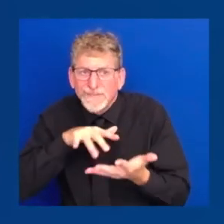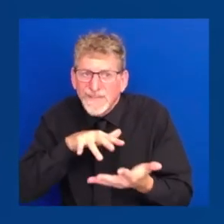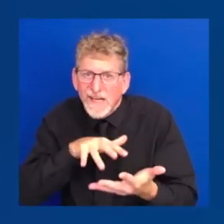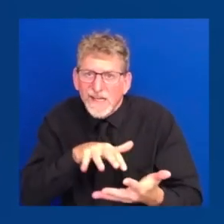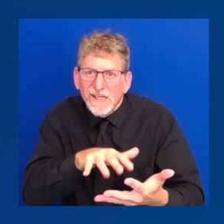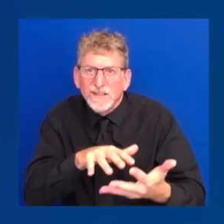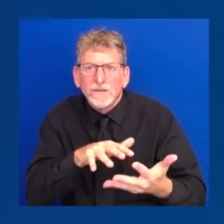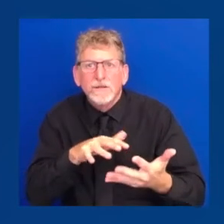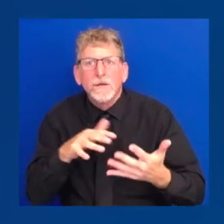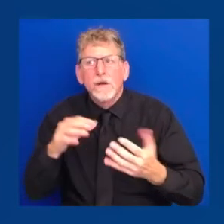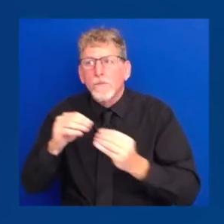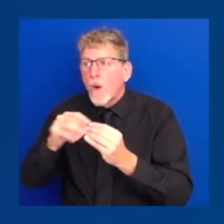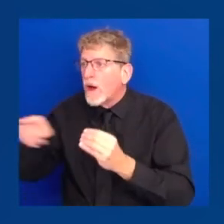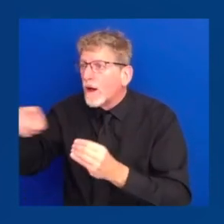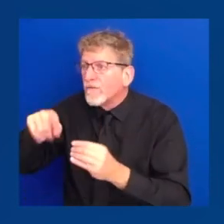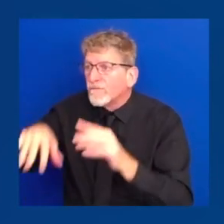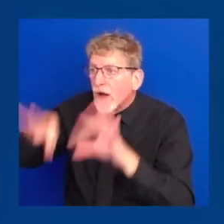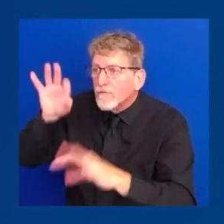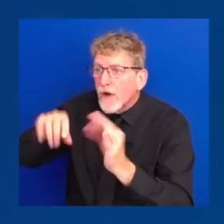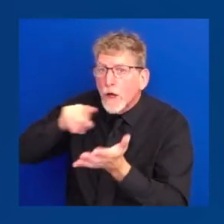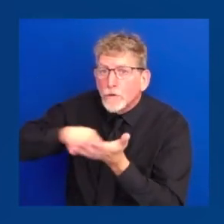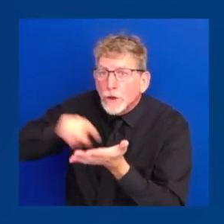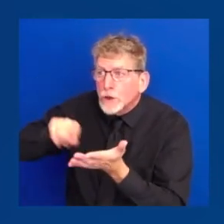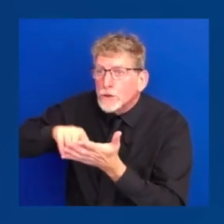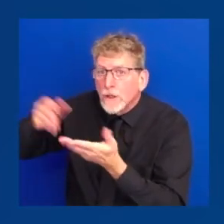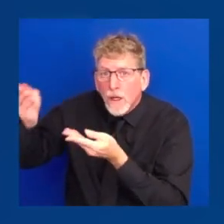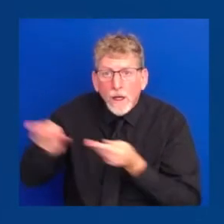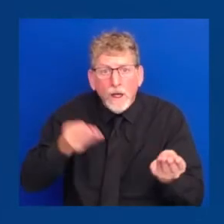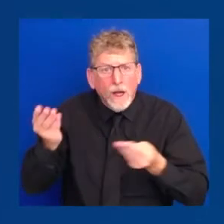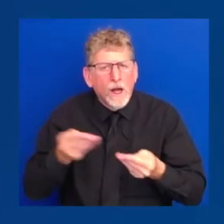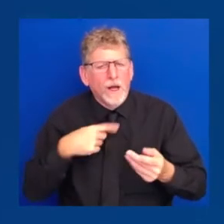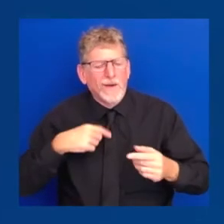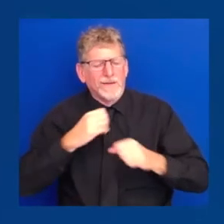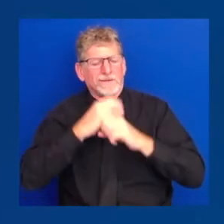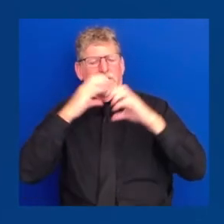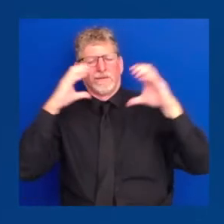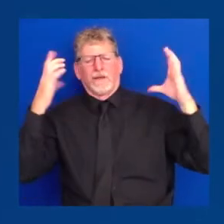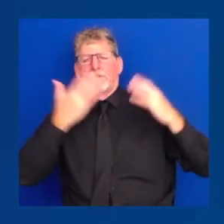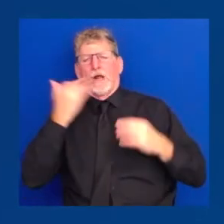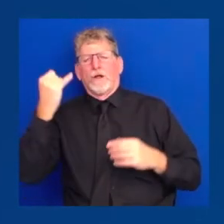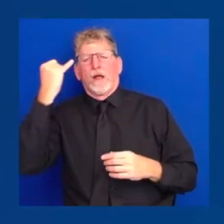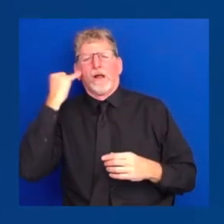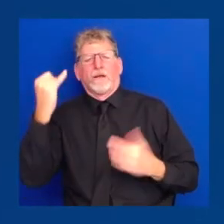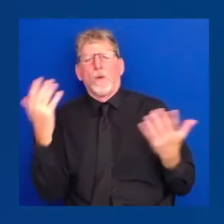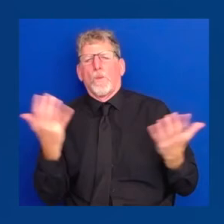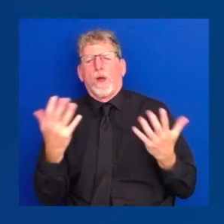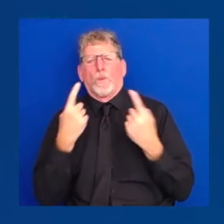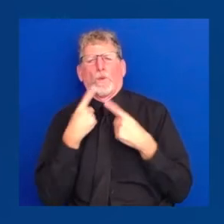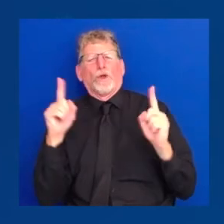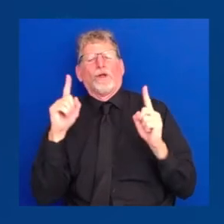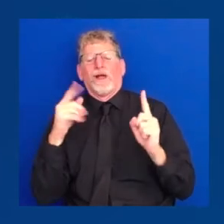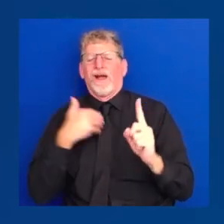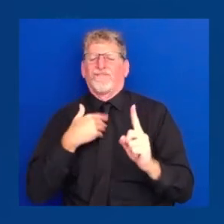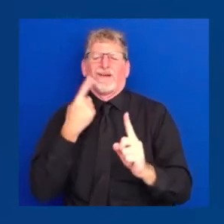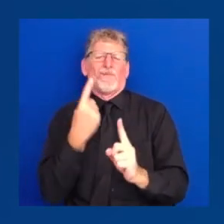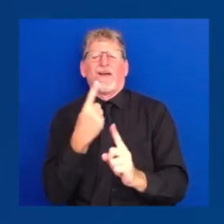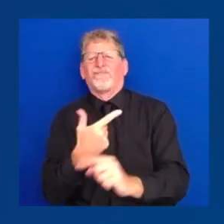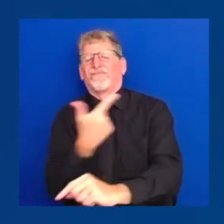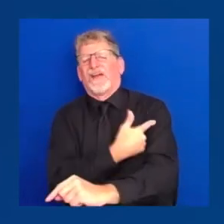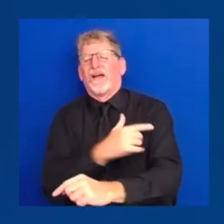approximation of when we will get to that goal. Next question, please. Go to Zeke Miller at the AP.